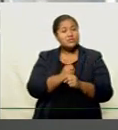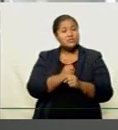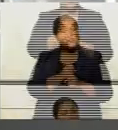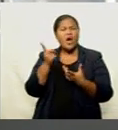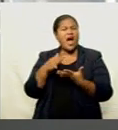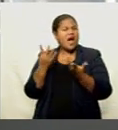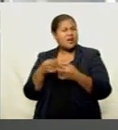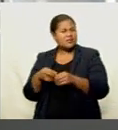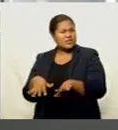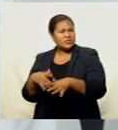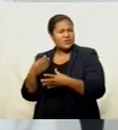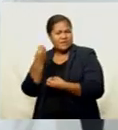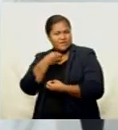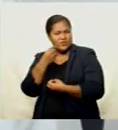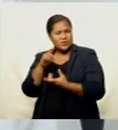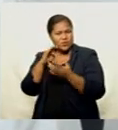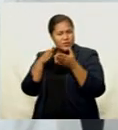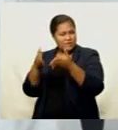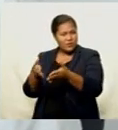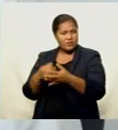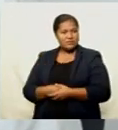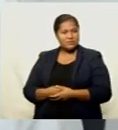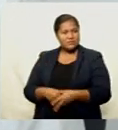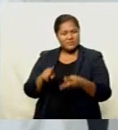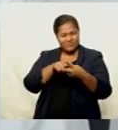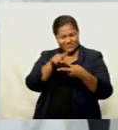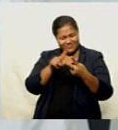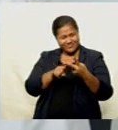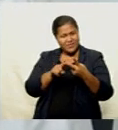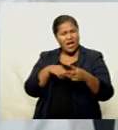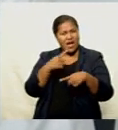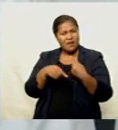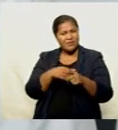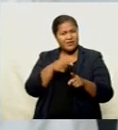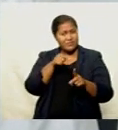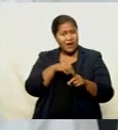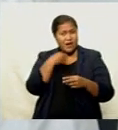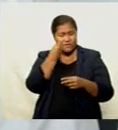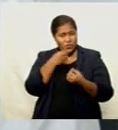waste should we look at? There are two things we talk about food waste, is